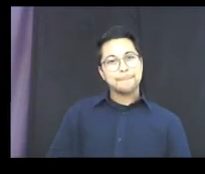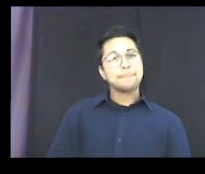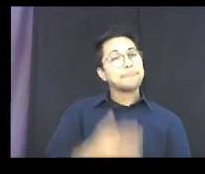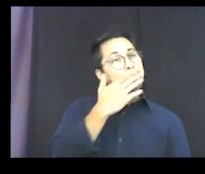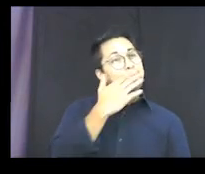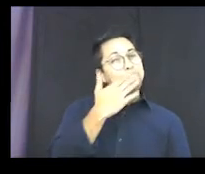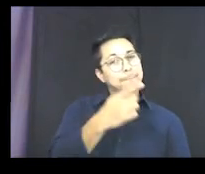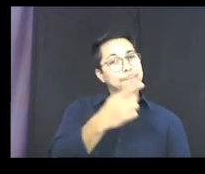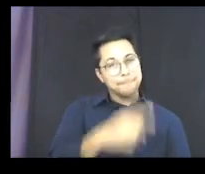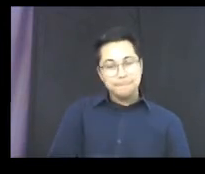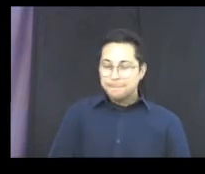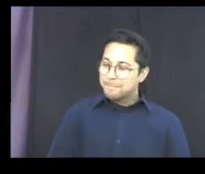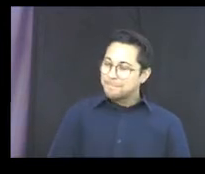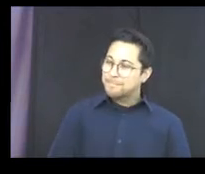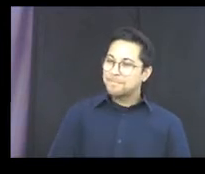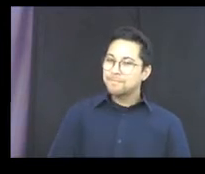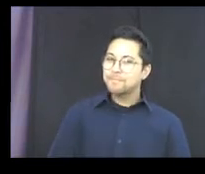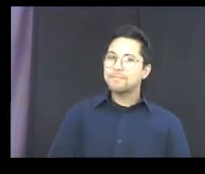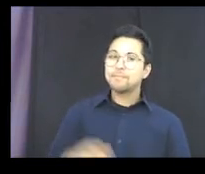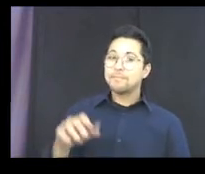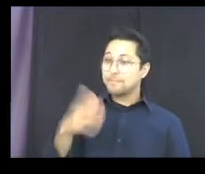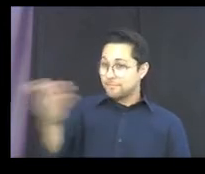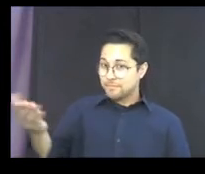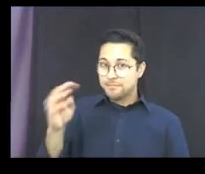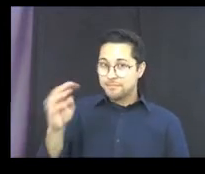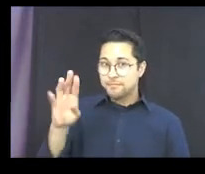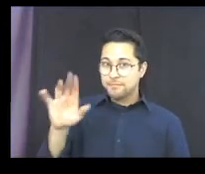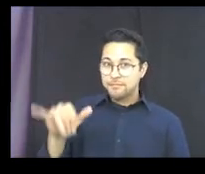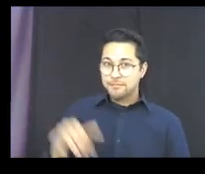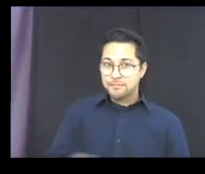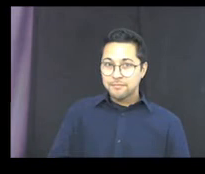Thanks, Xenia. Afia Marie.